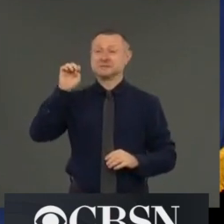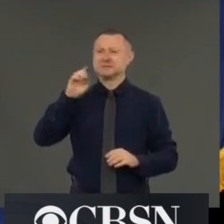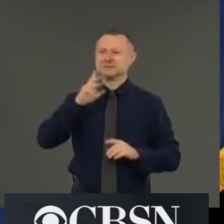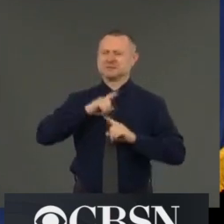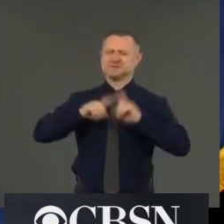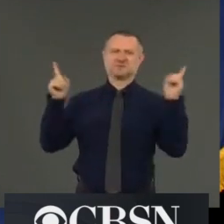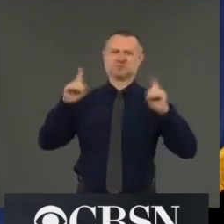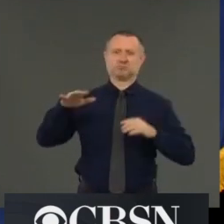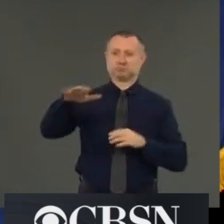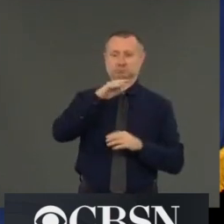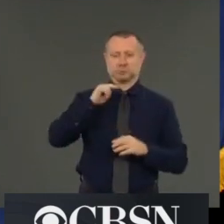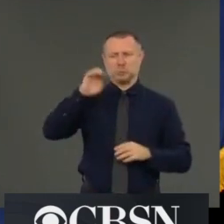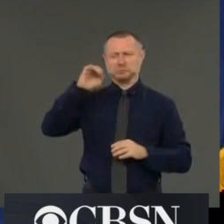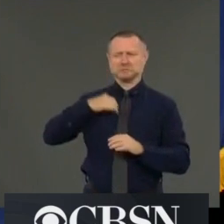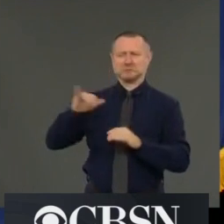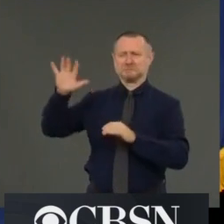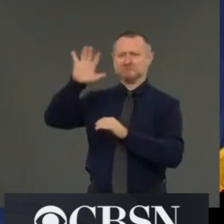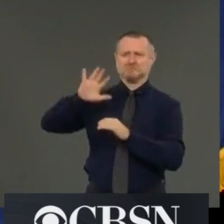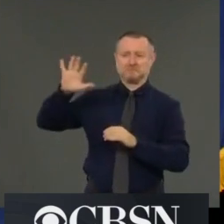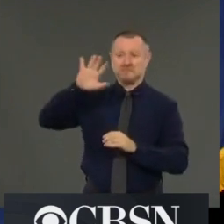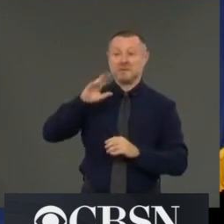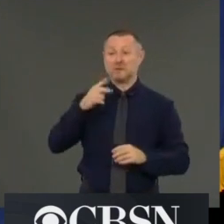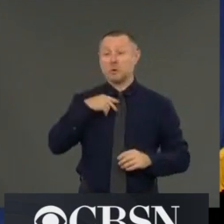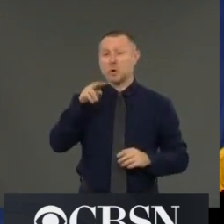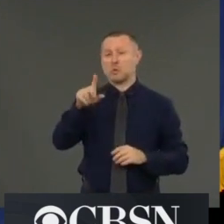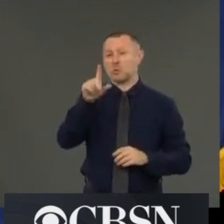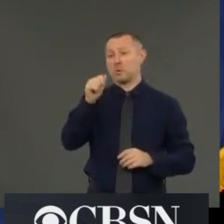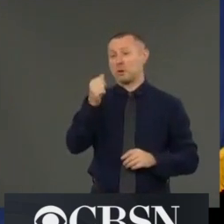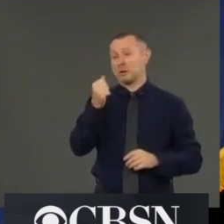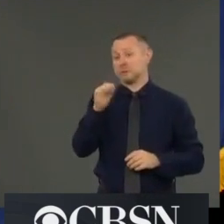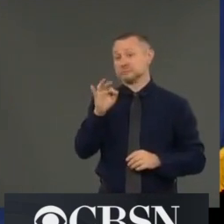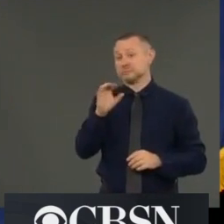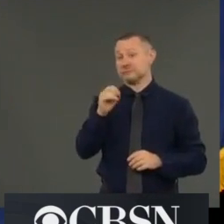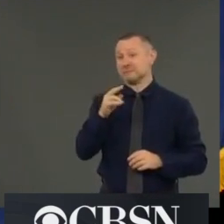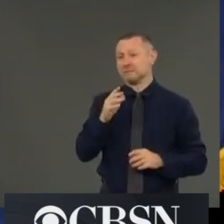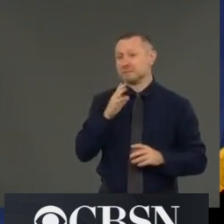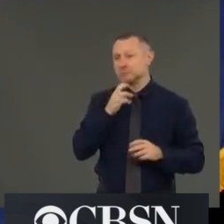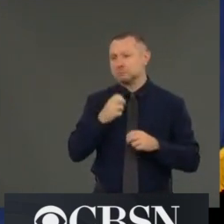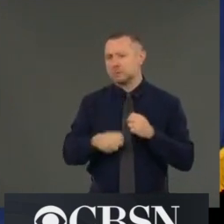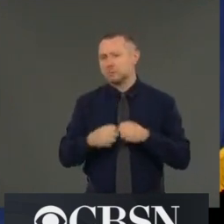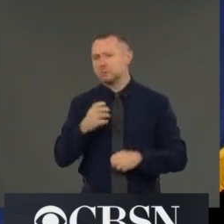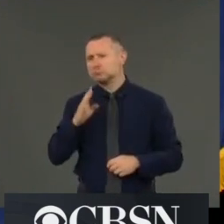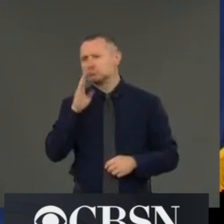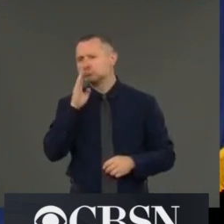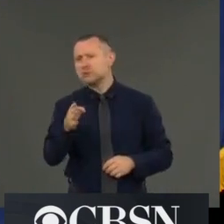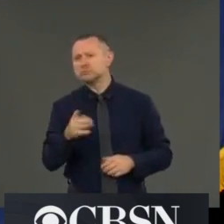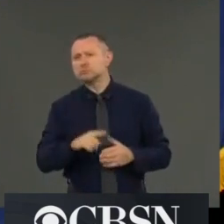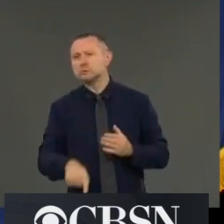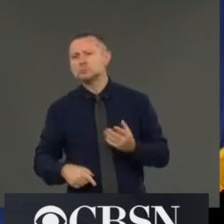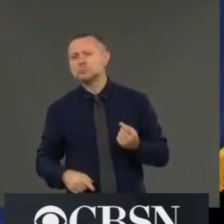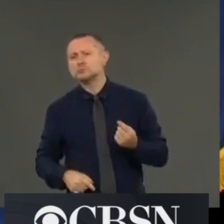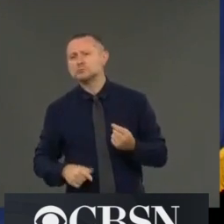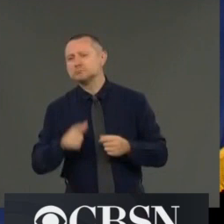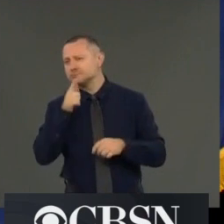COVID problem in New York was a direct result of the negligence of the federal